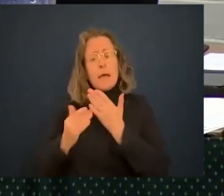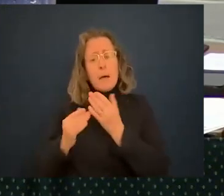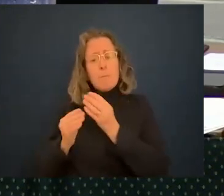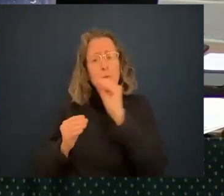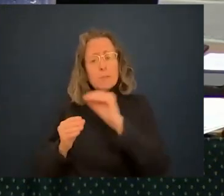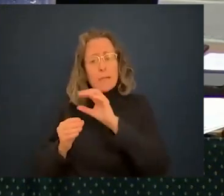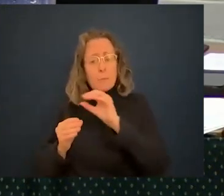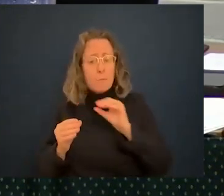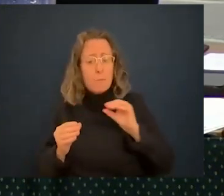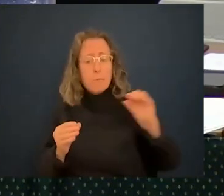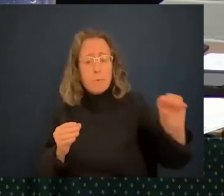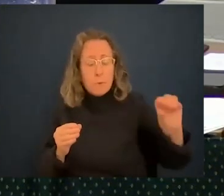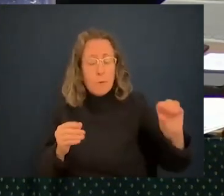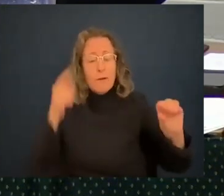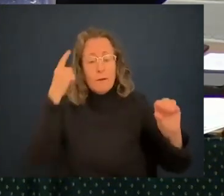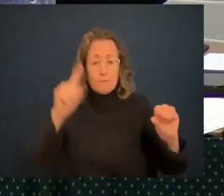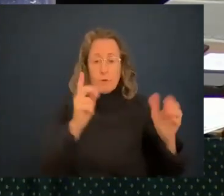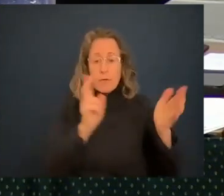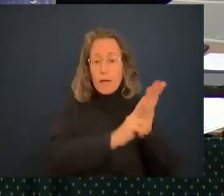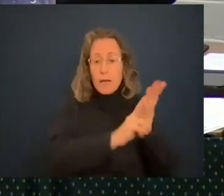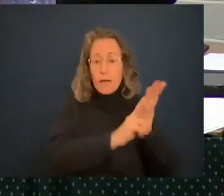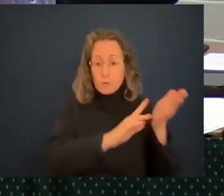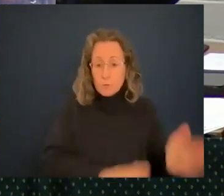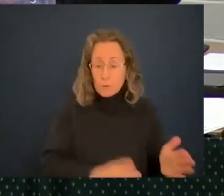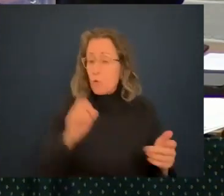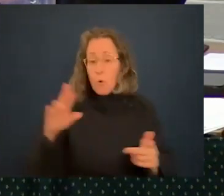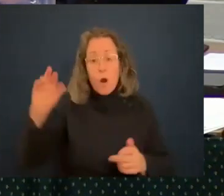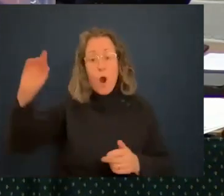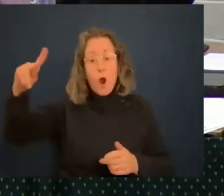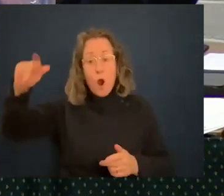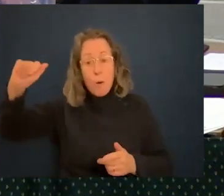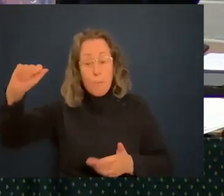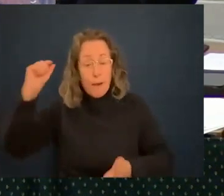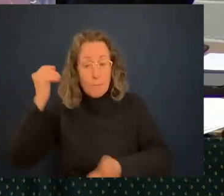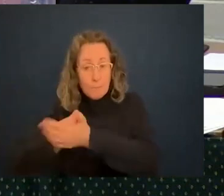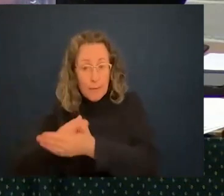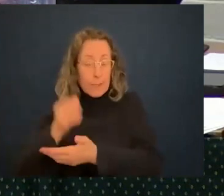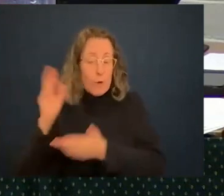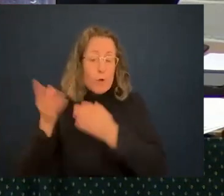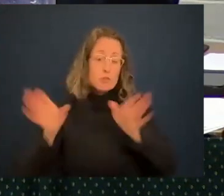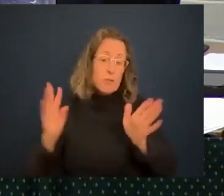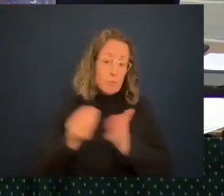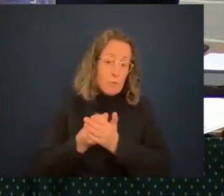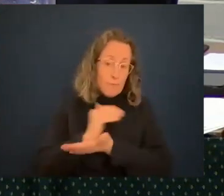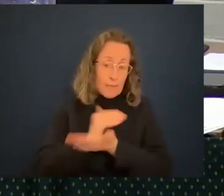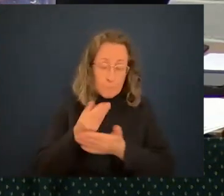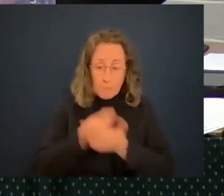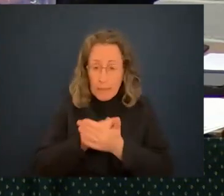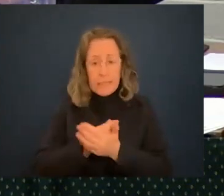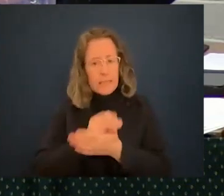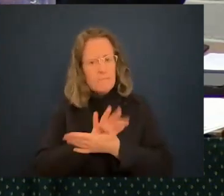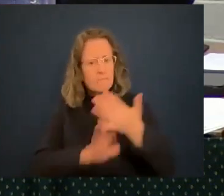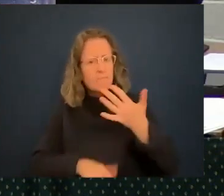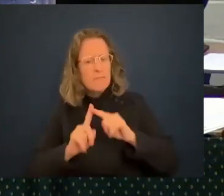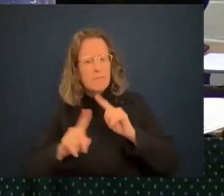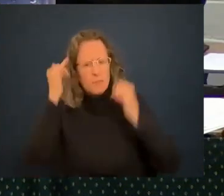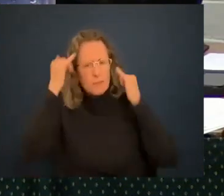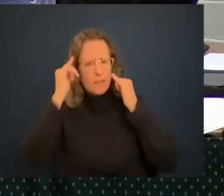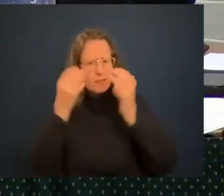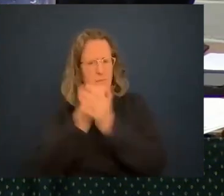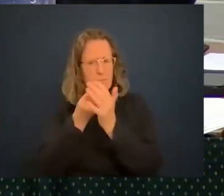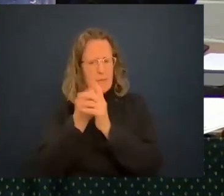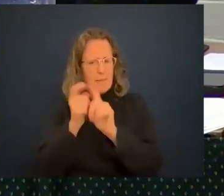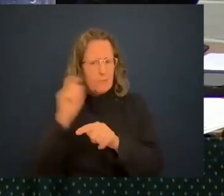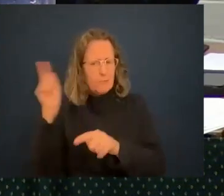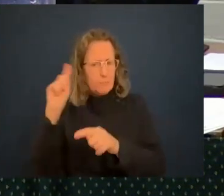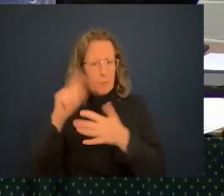Opera money instead we could use general fund dollars if tell me it didn't feel like it um I